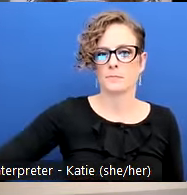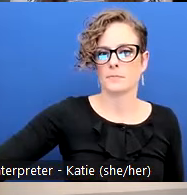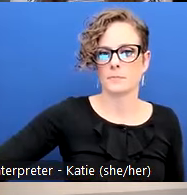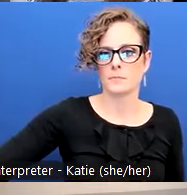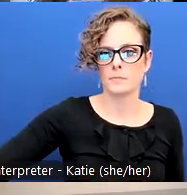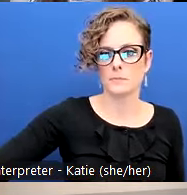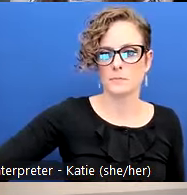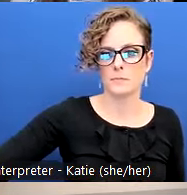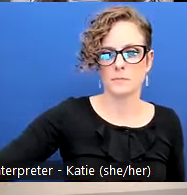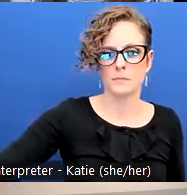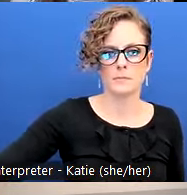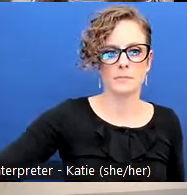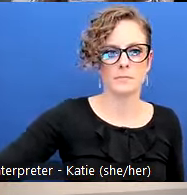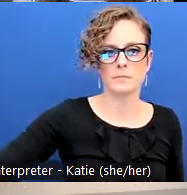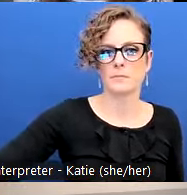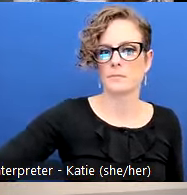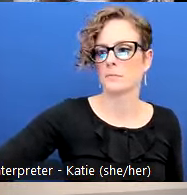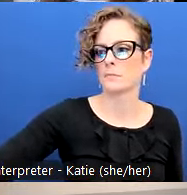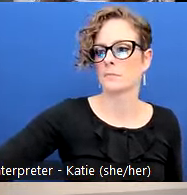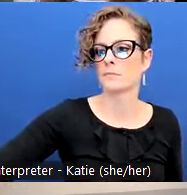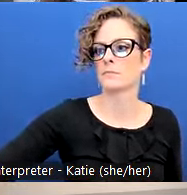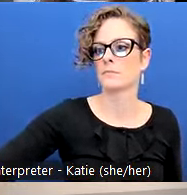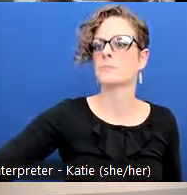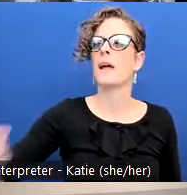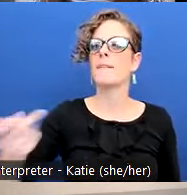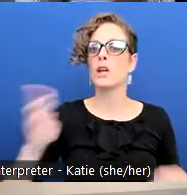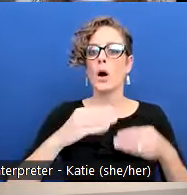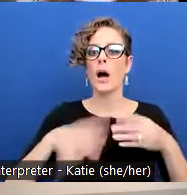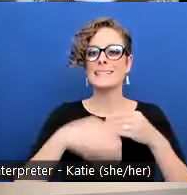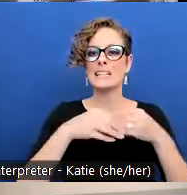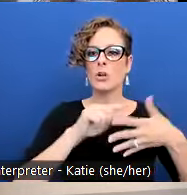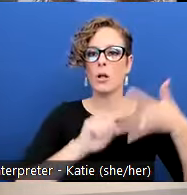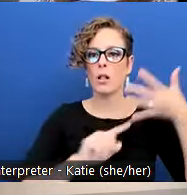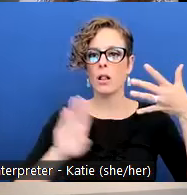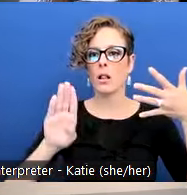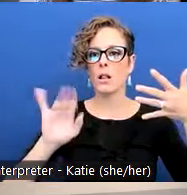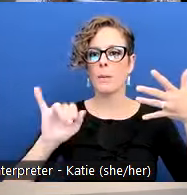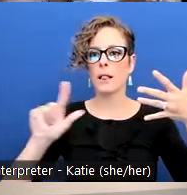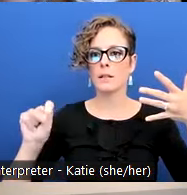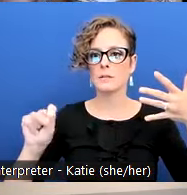And then just a couple of additional bills that I wanted to mention.